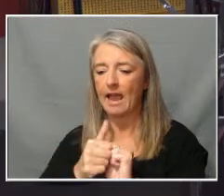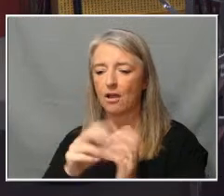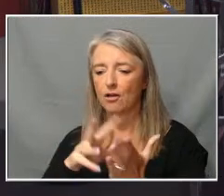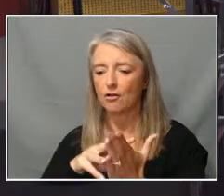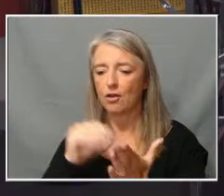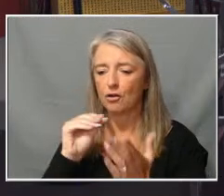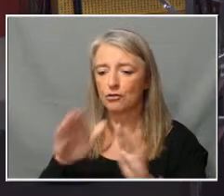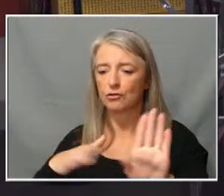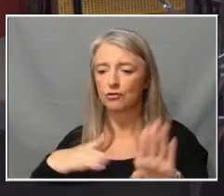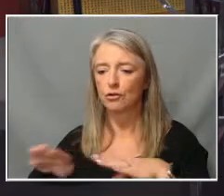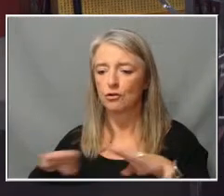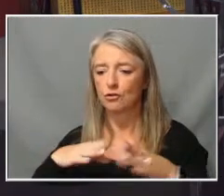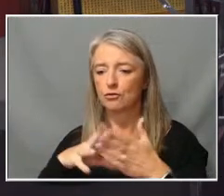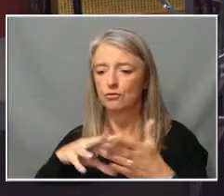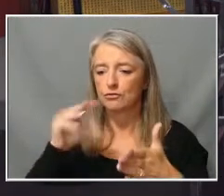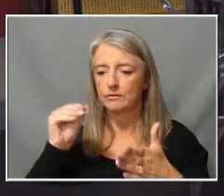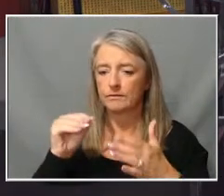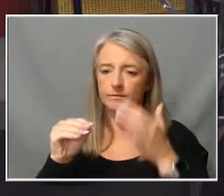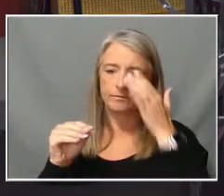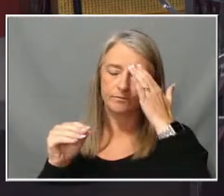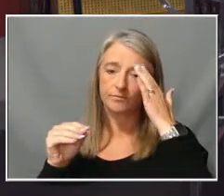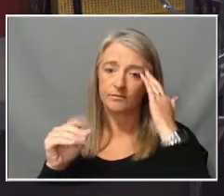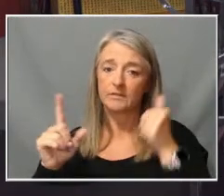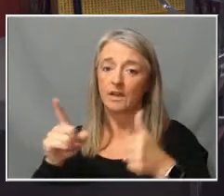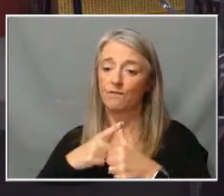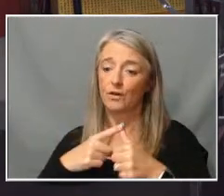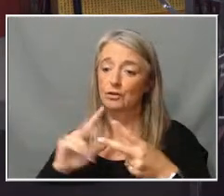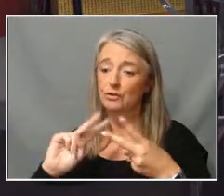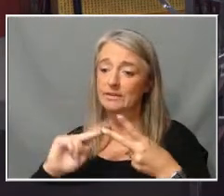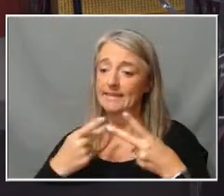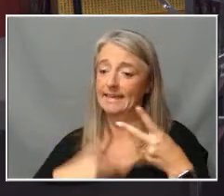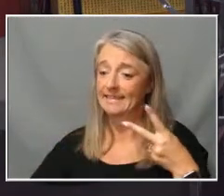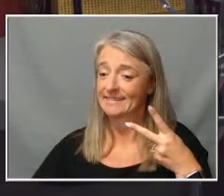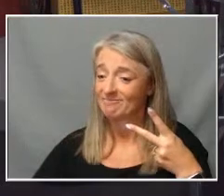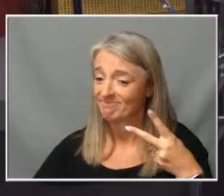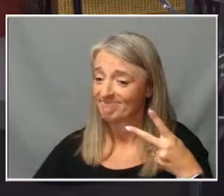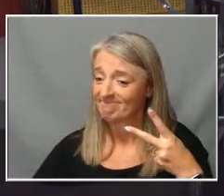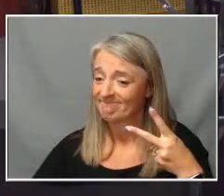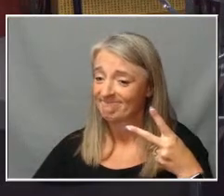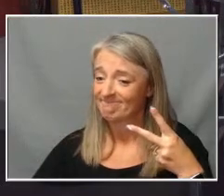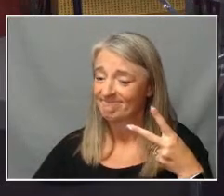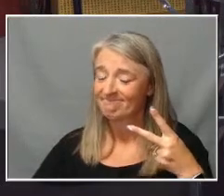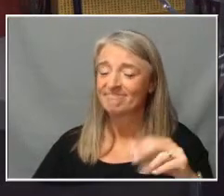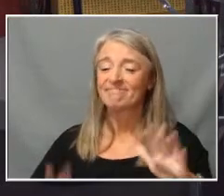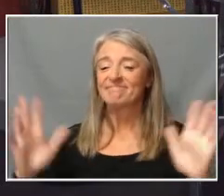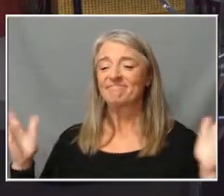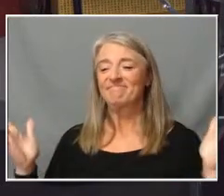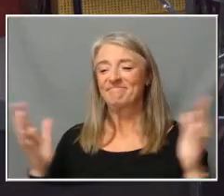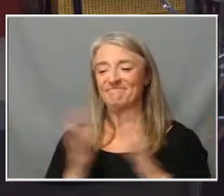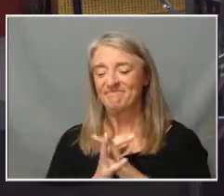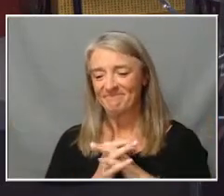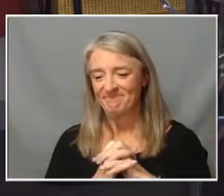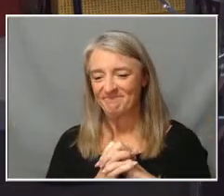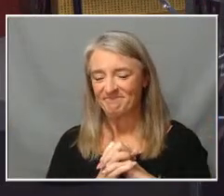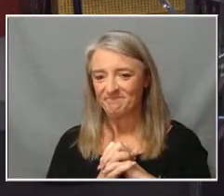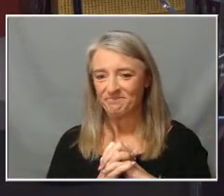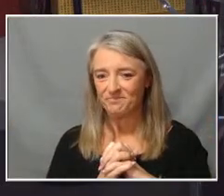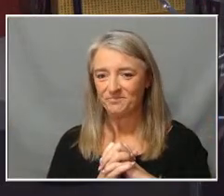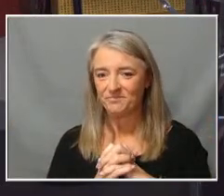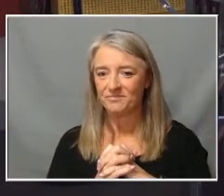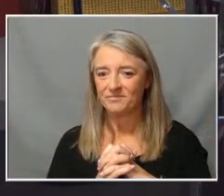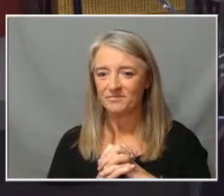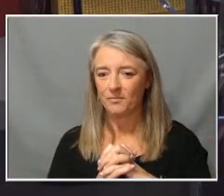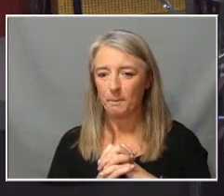leg? The first time or the second time? Both. About a year. Right. Yeah, similar timeline.